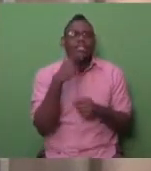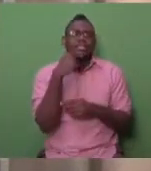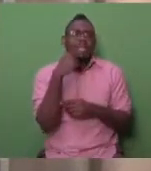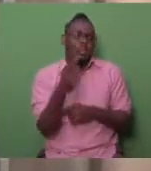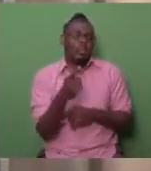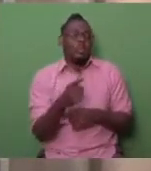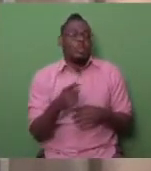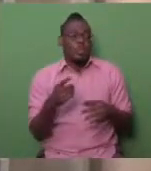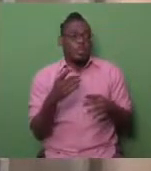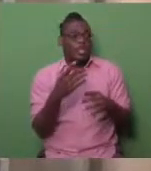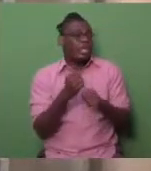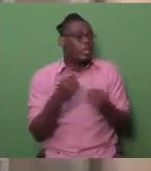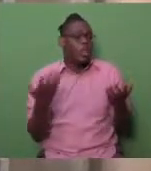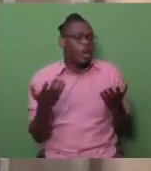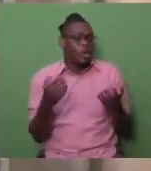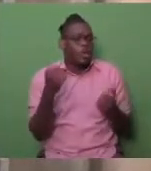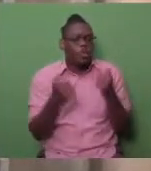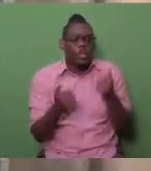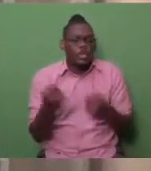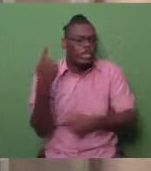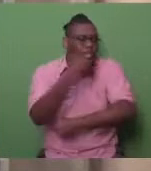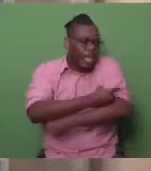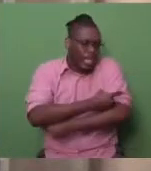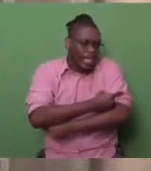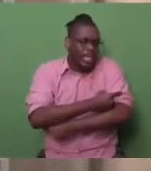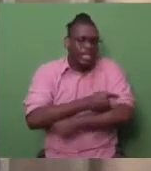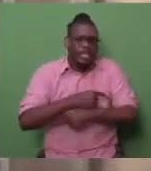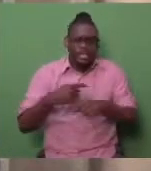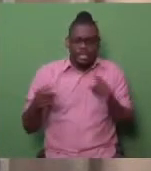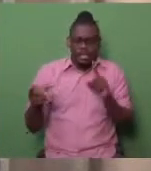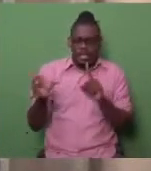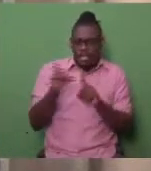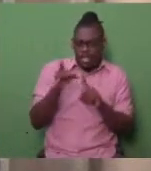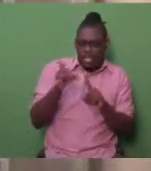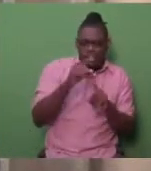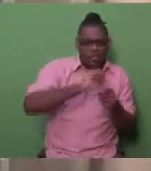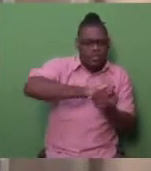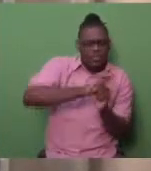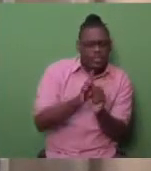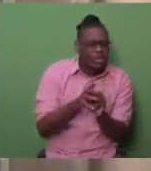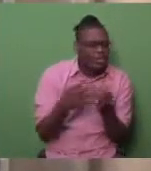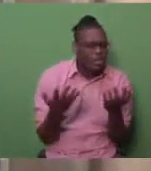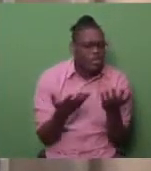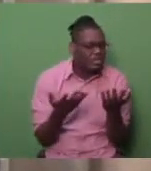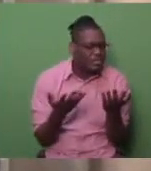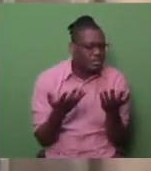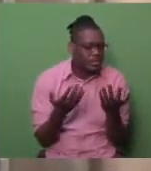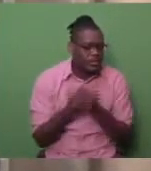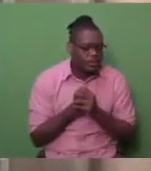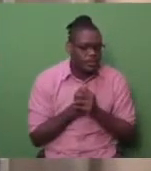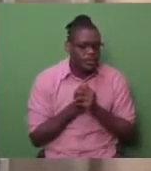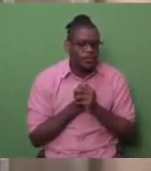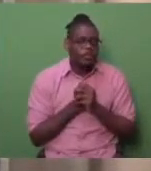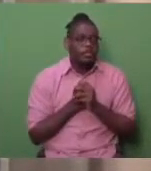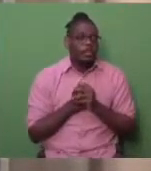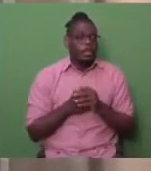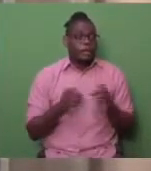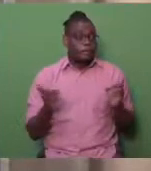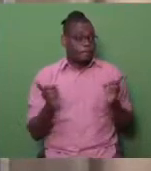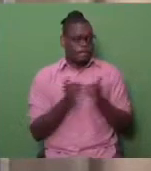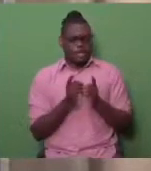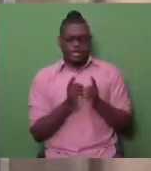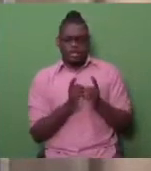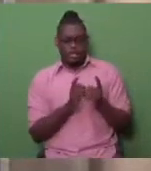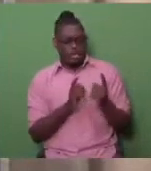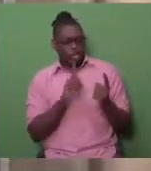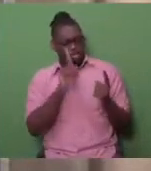But when ordinary citizens get COVID, the Prime Minister berates them. When the Prime Minister himself gets the COVID,